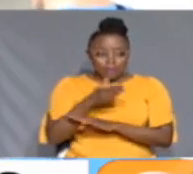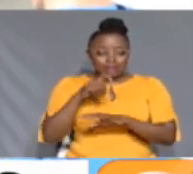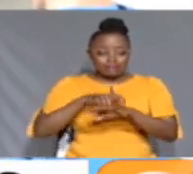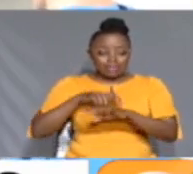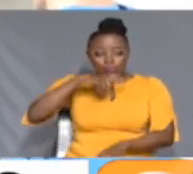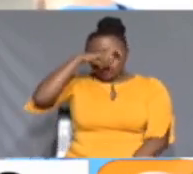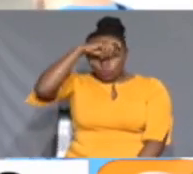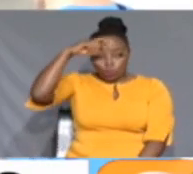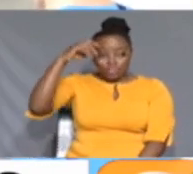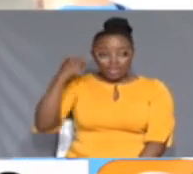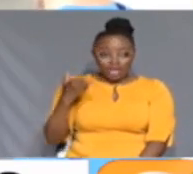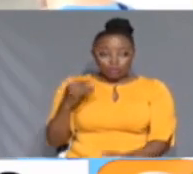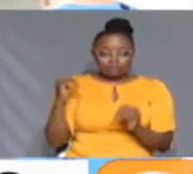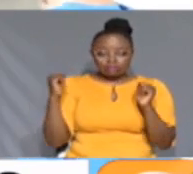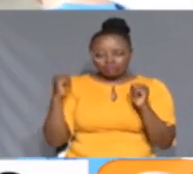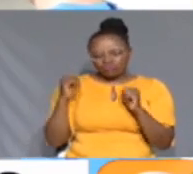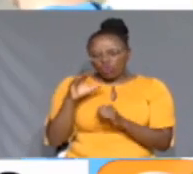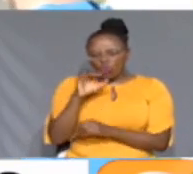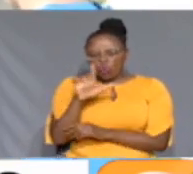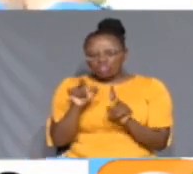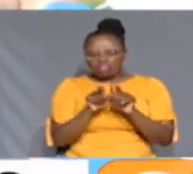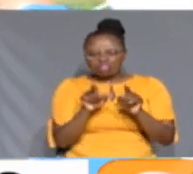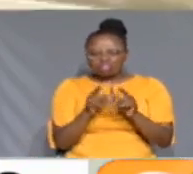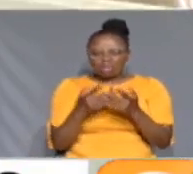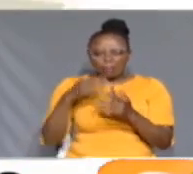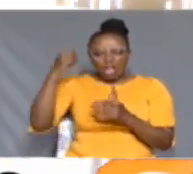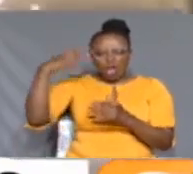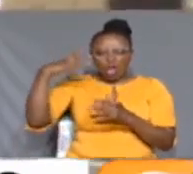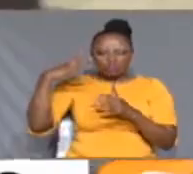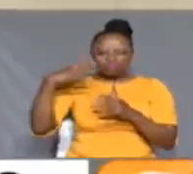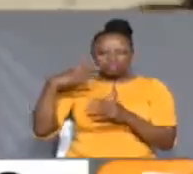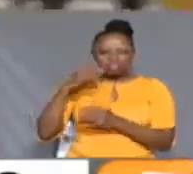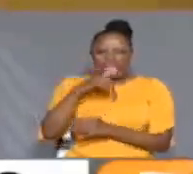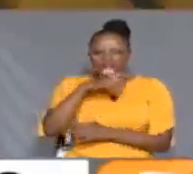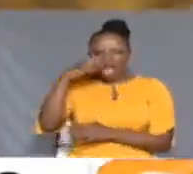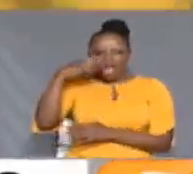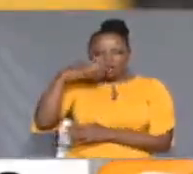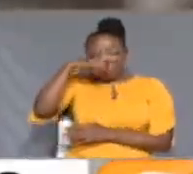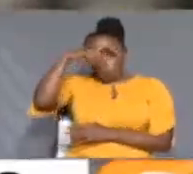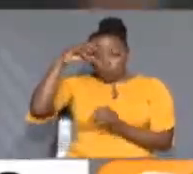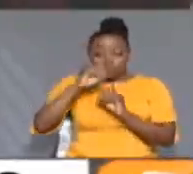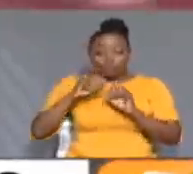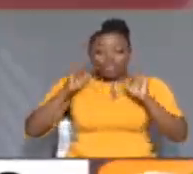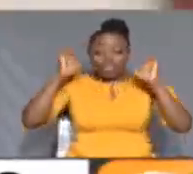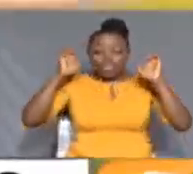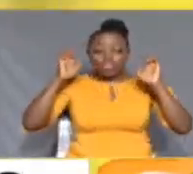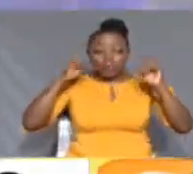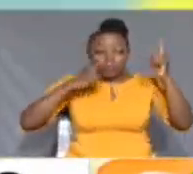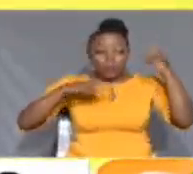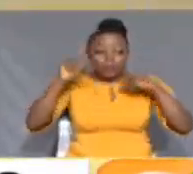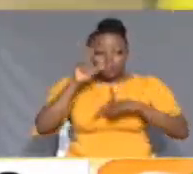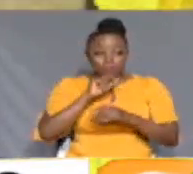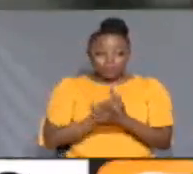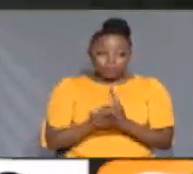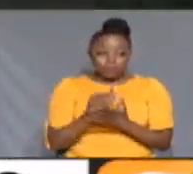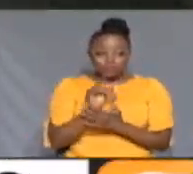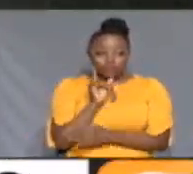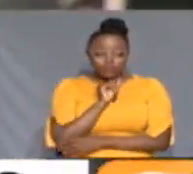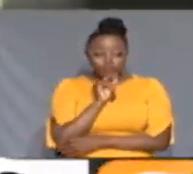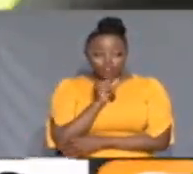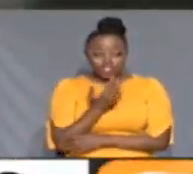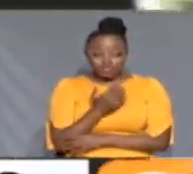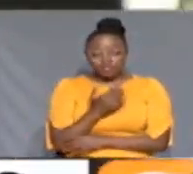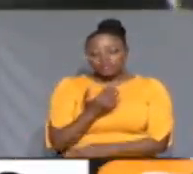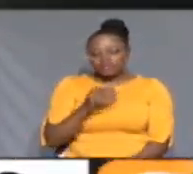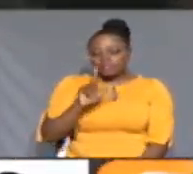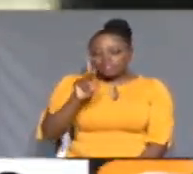hot. Here, it is now cool and not as humid. Ethiopia carried the day with tactful running in a 1-2 finish. Amos